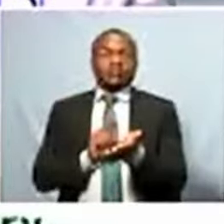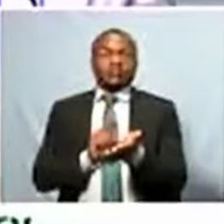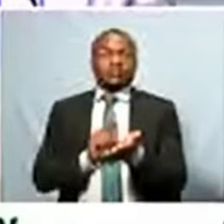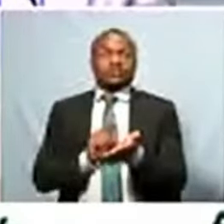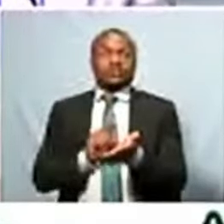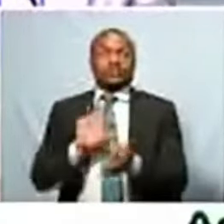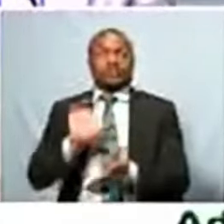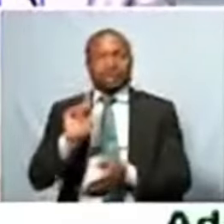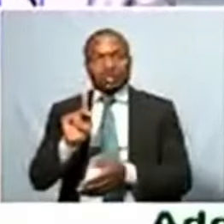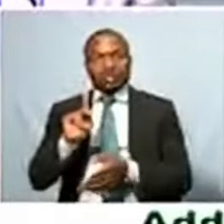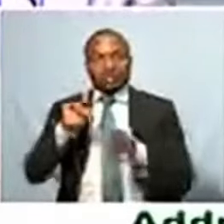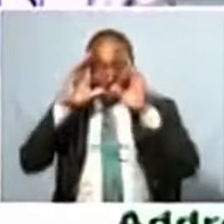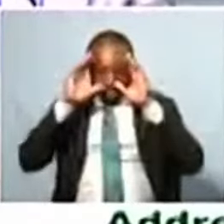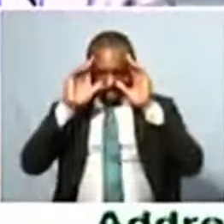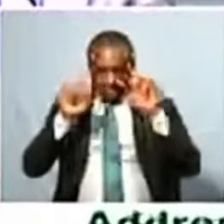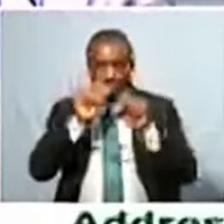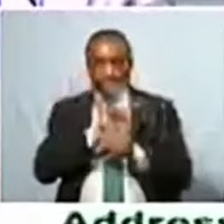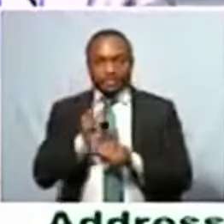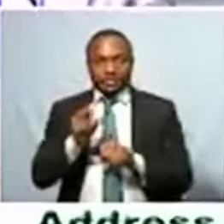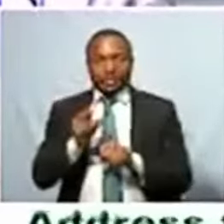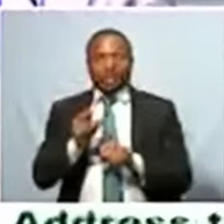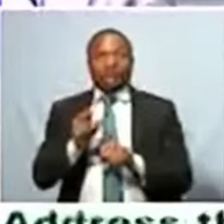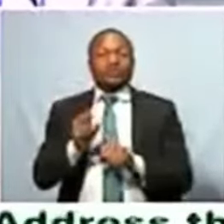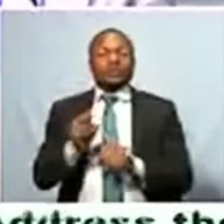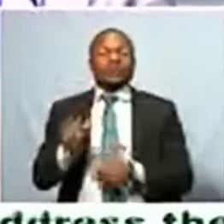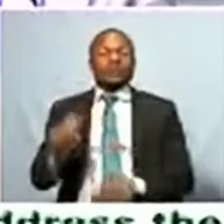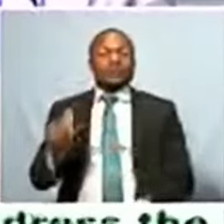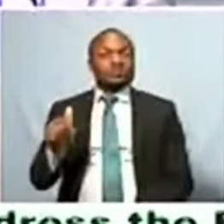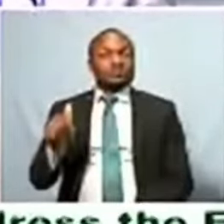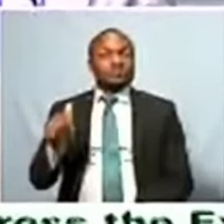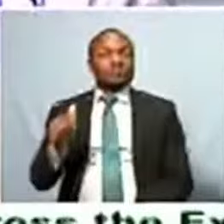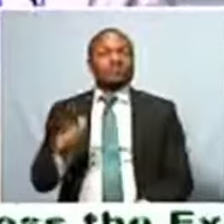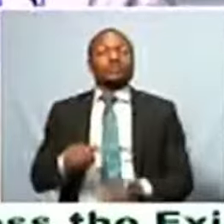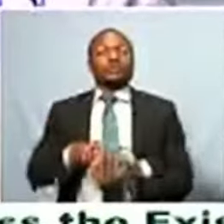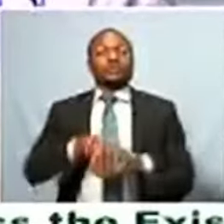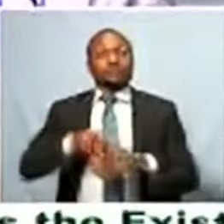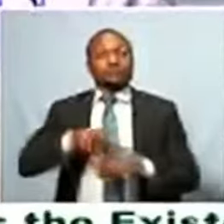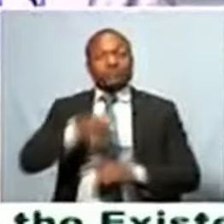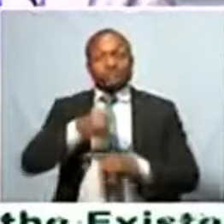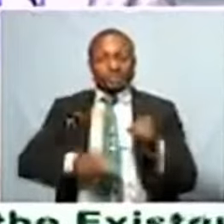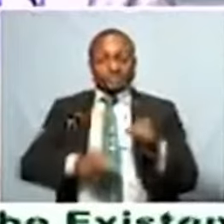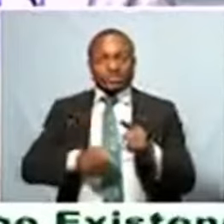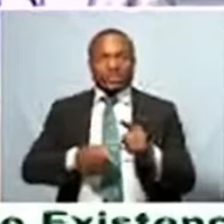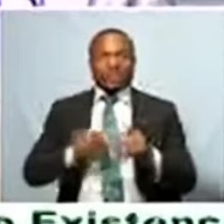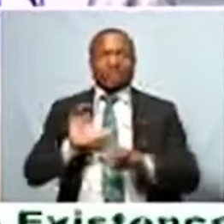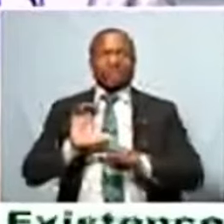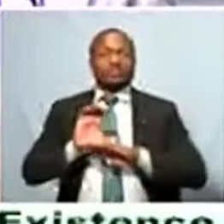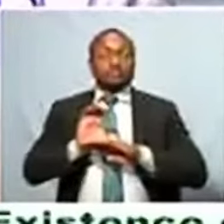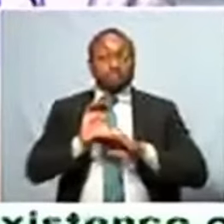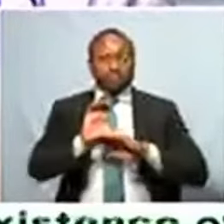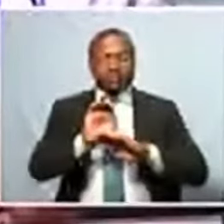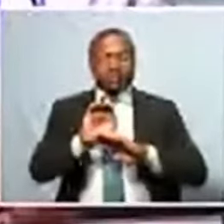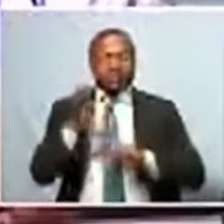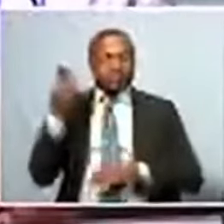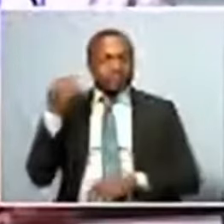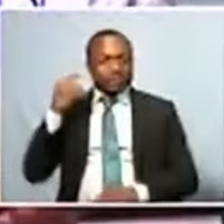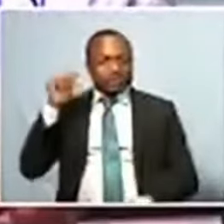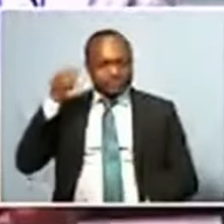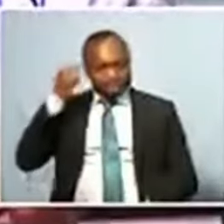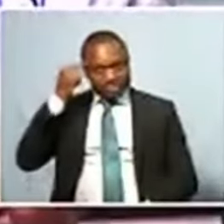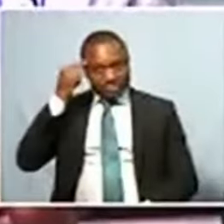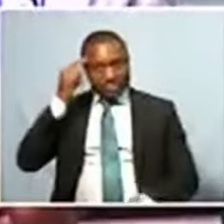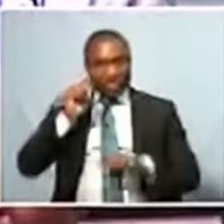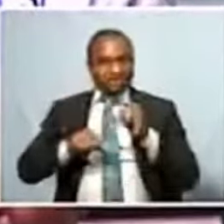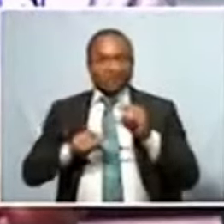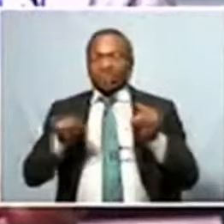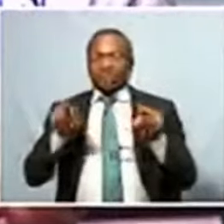and President HH, and we were ejected in Chilubi by the previous government that we cannot be in